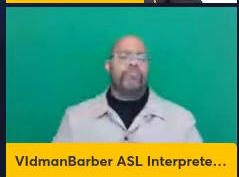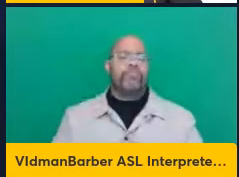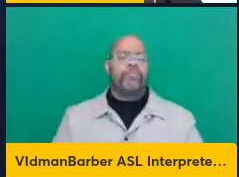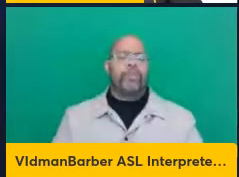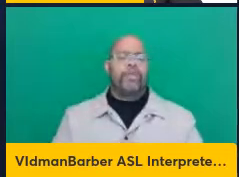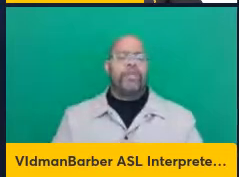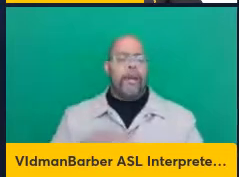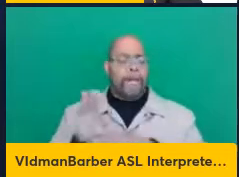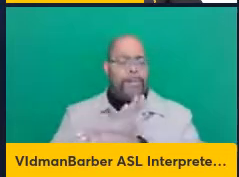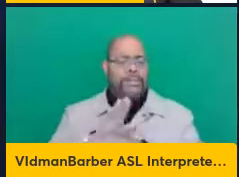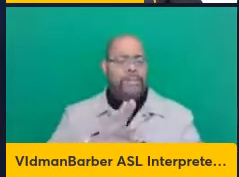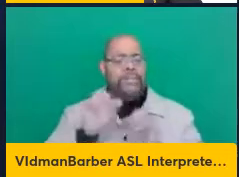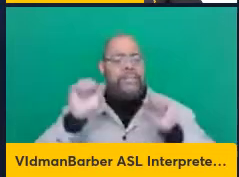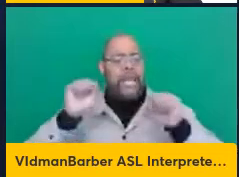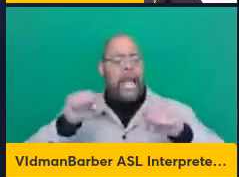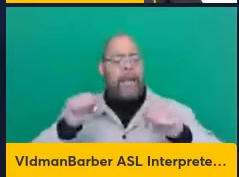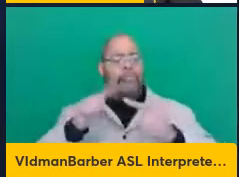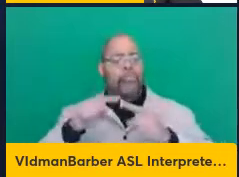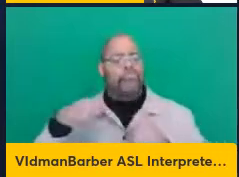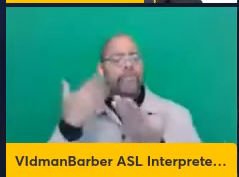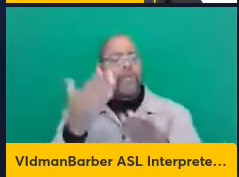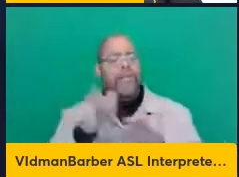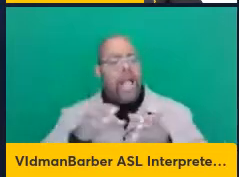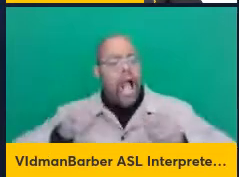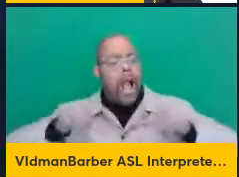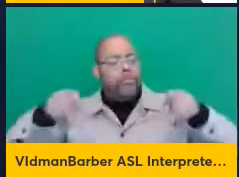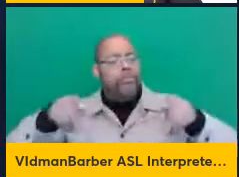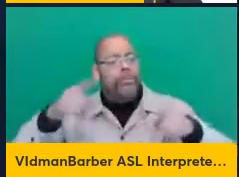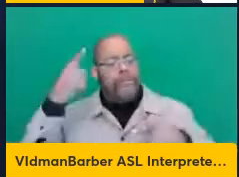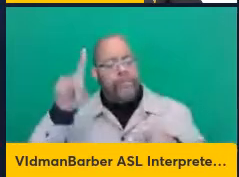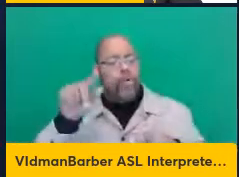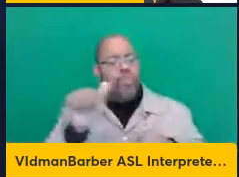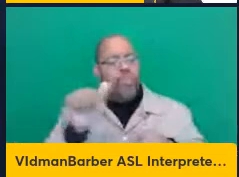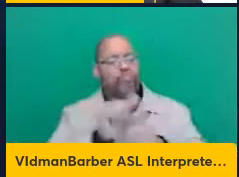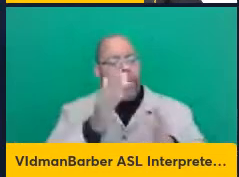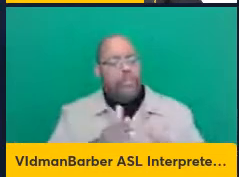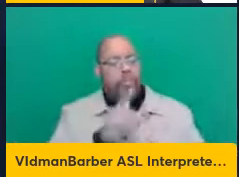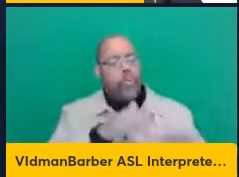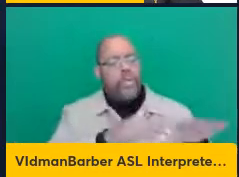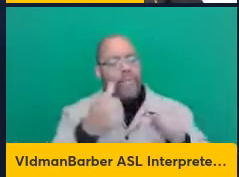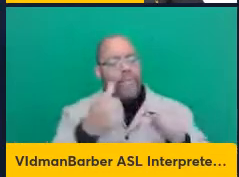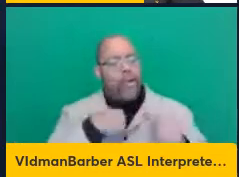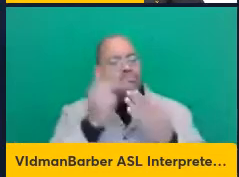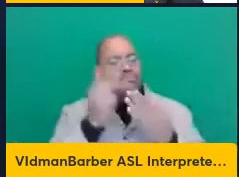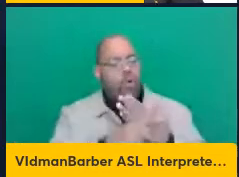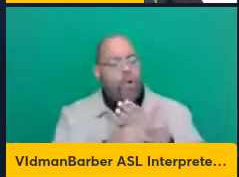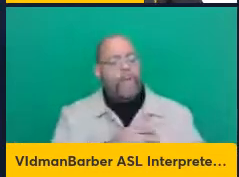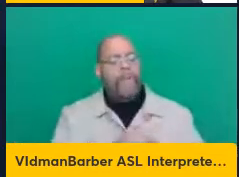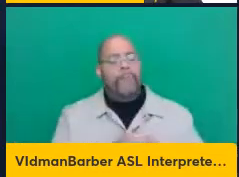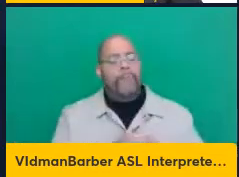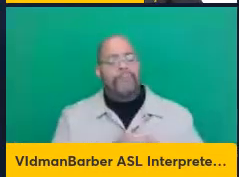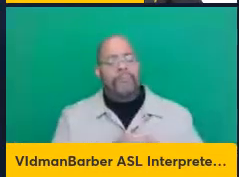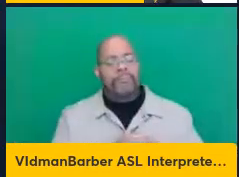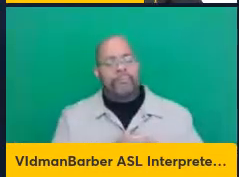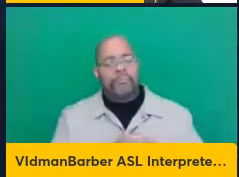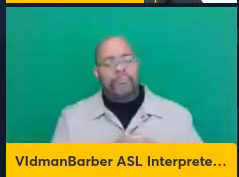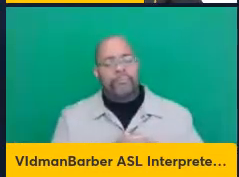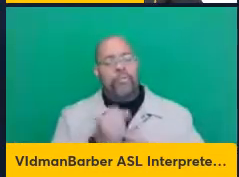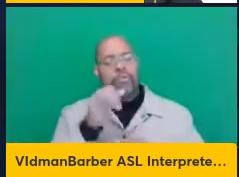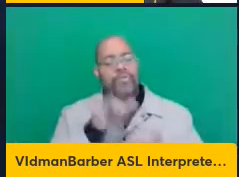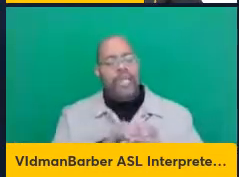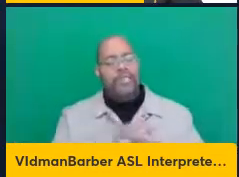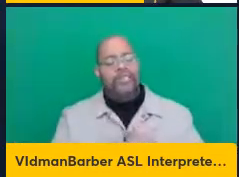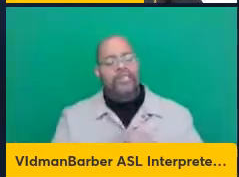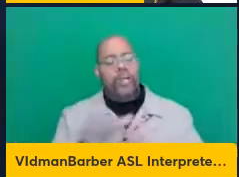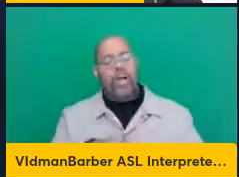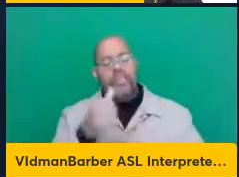industry to be able to provide that opportunity for the trainees coming out of institutions such as WAGBIP. And so that is